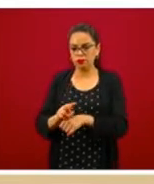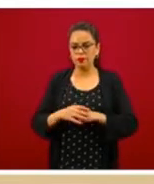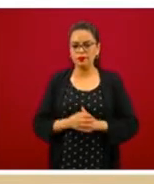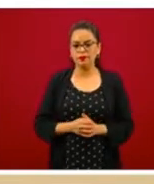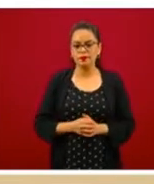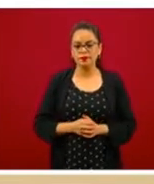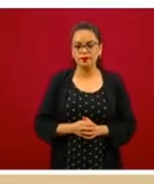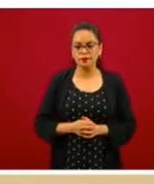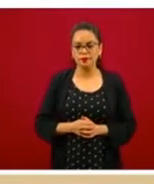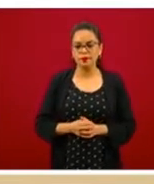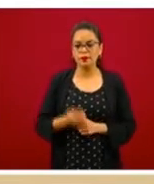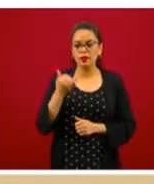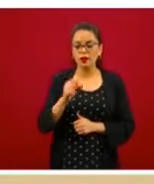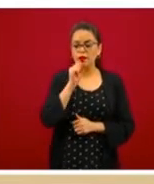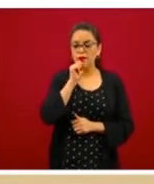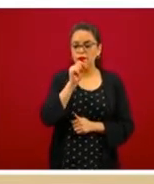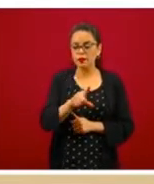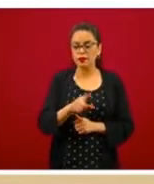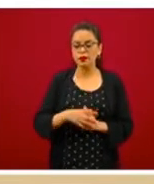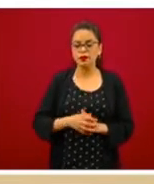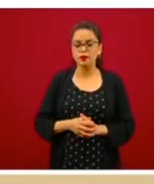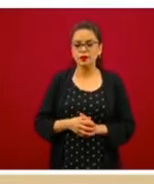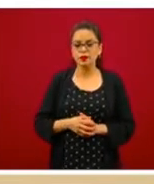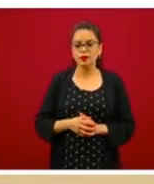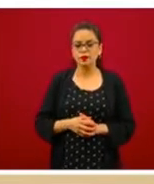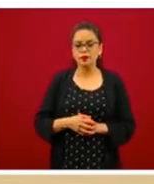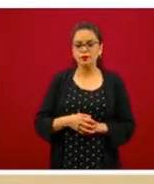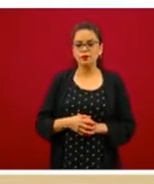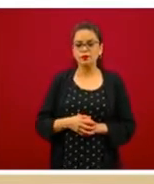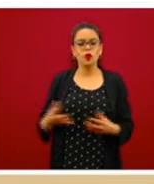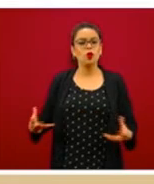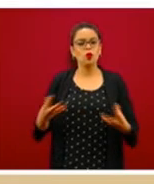being processed in Mexico, we have